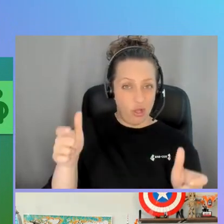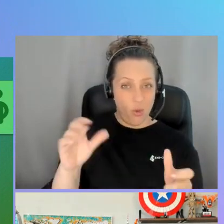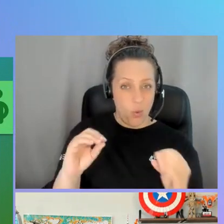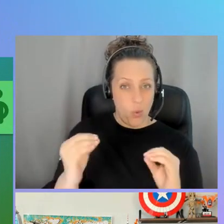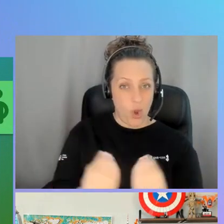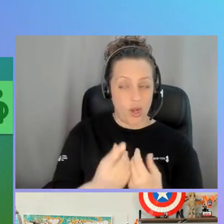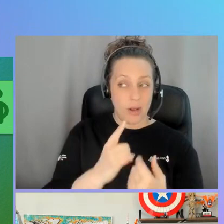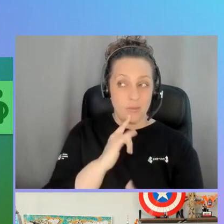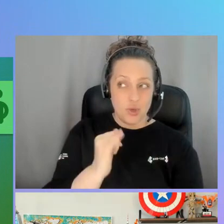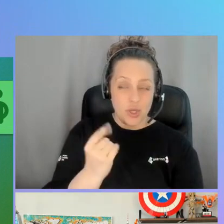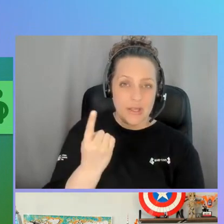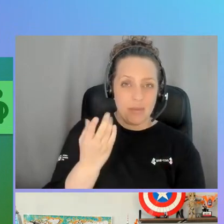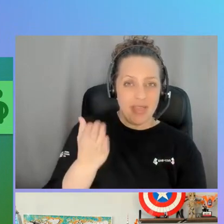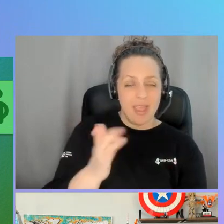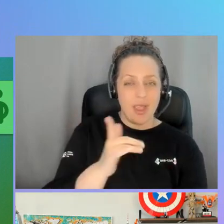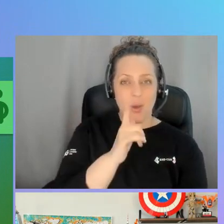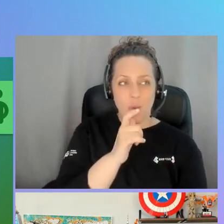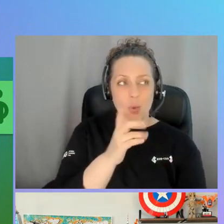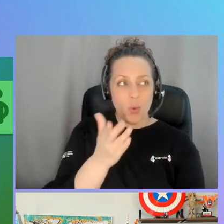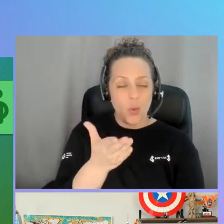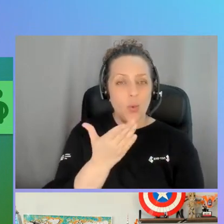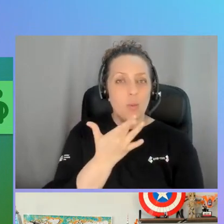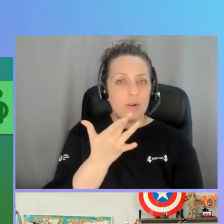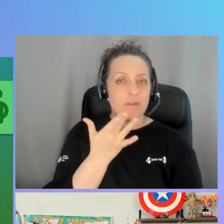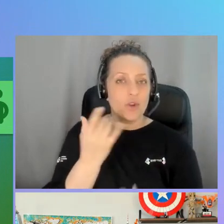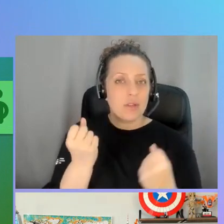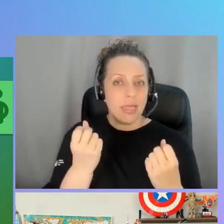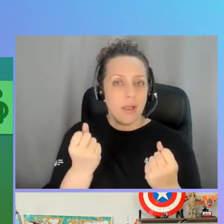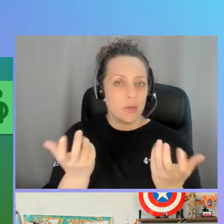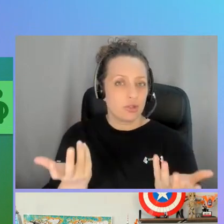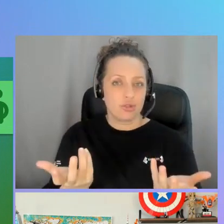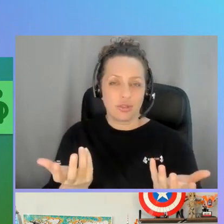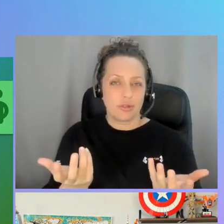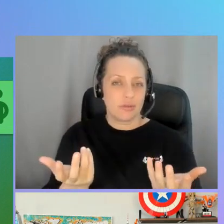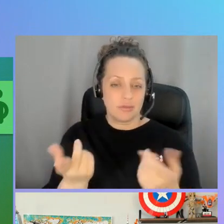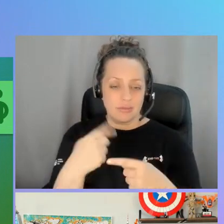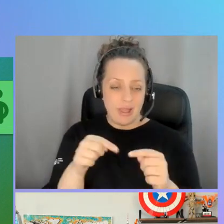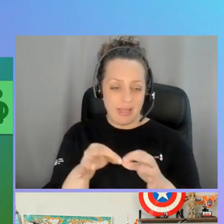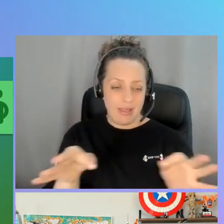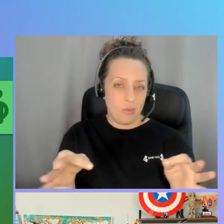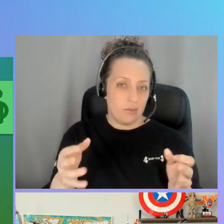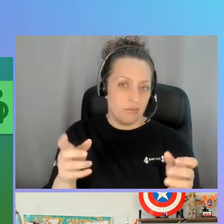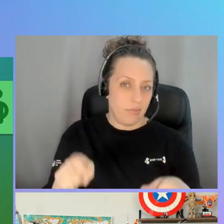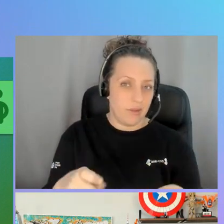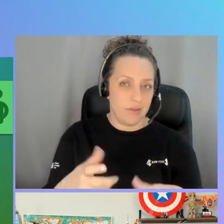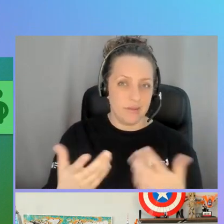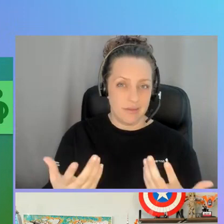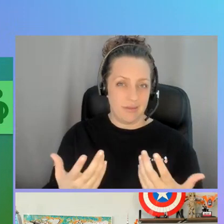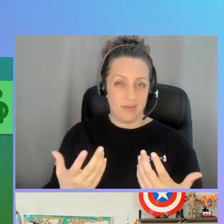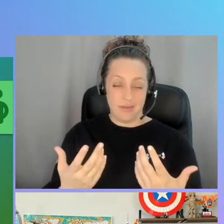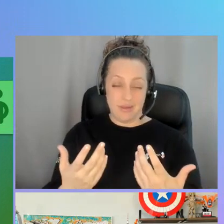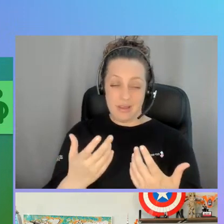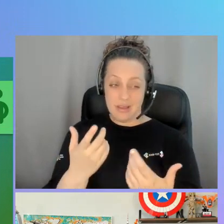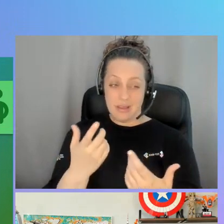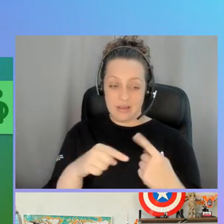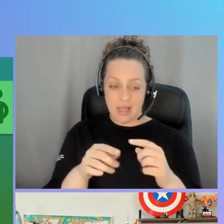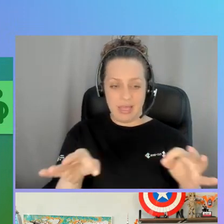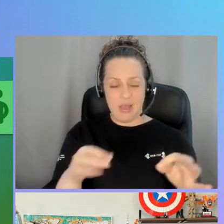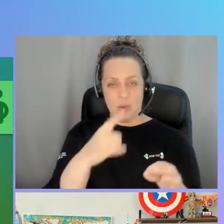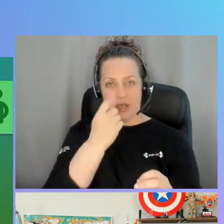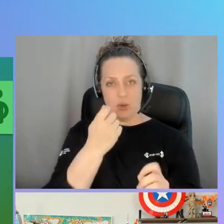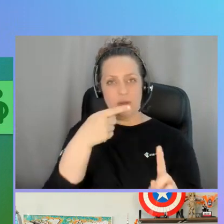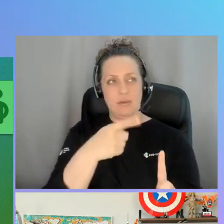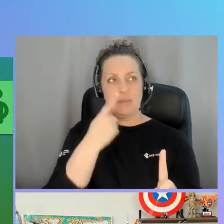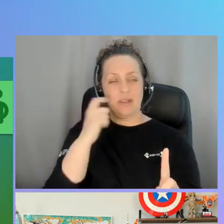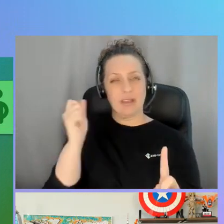there's surely somebody there who would prefer sign language, right? And sign language is one of those interesting ones